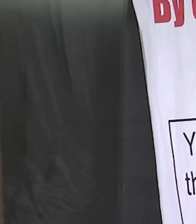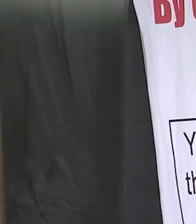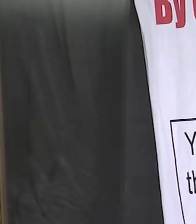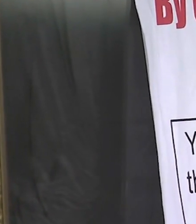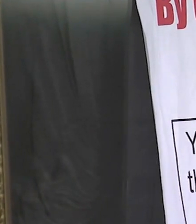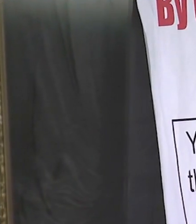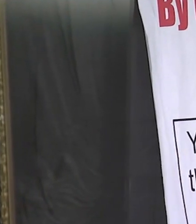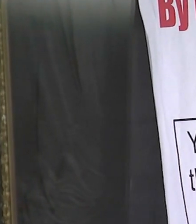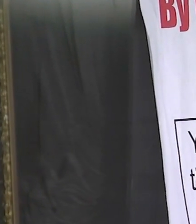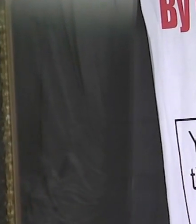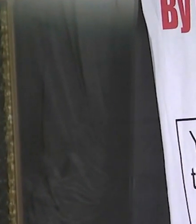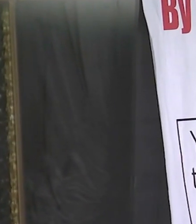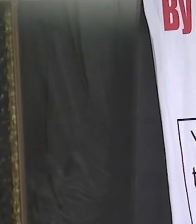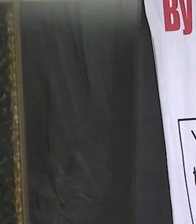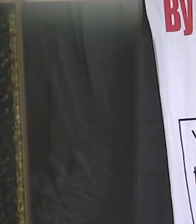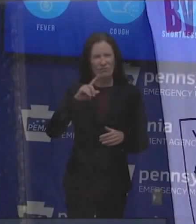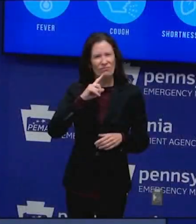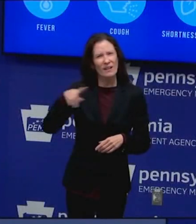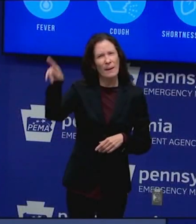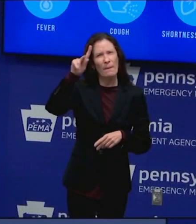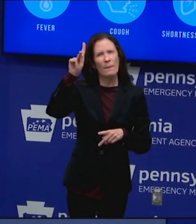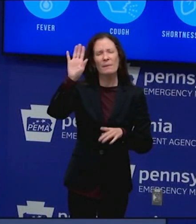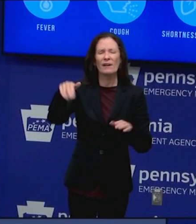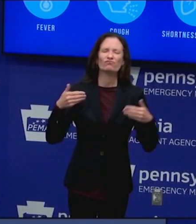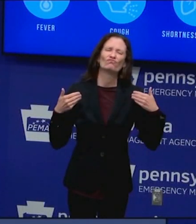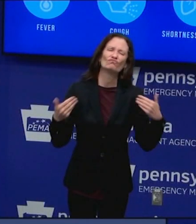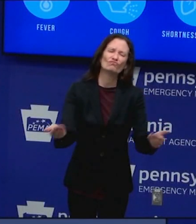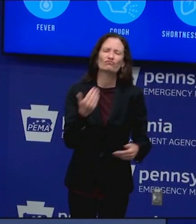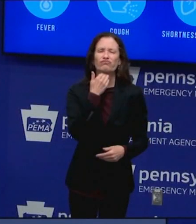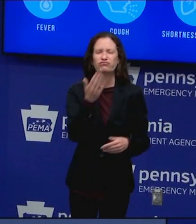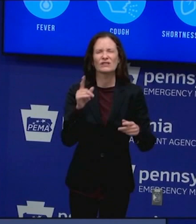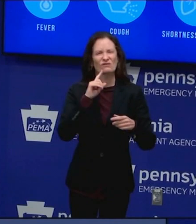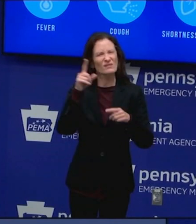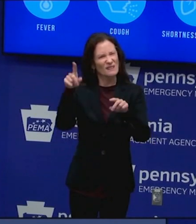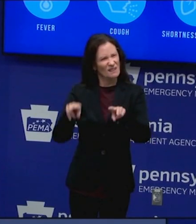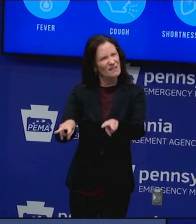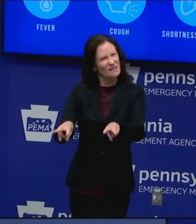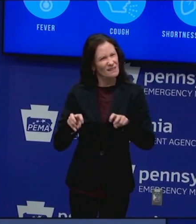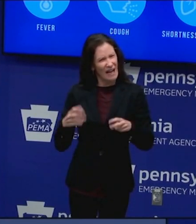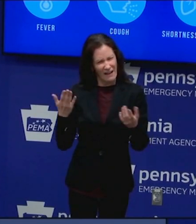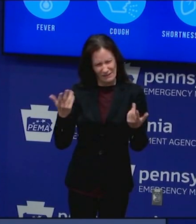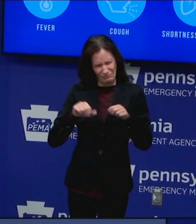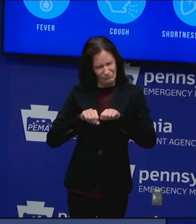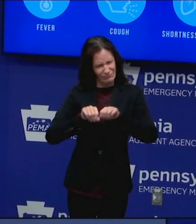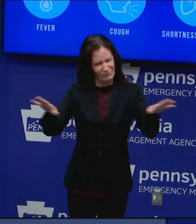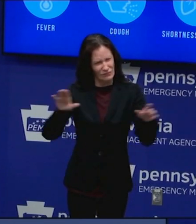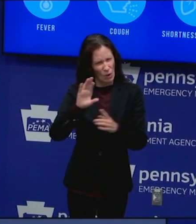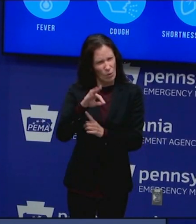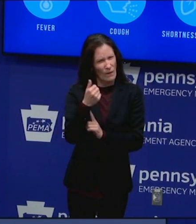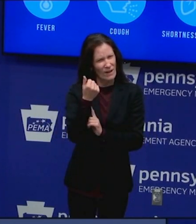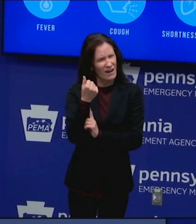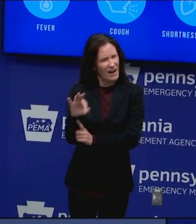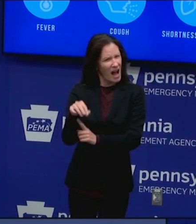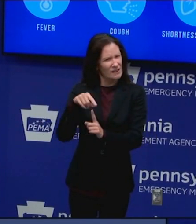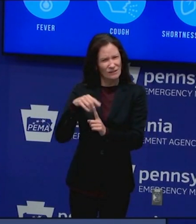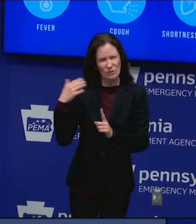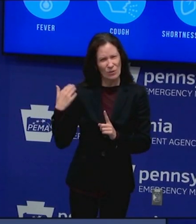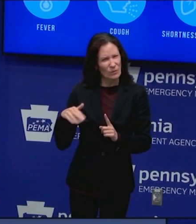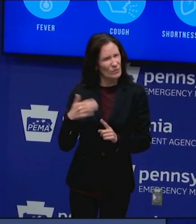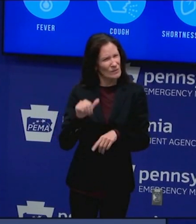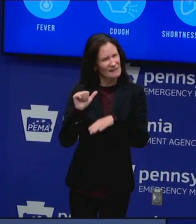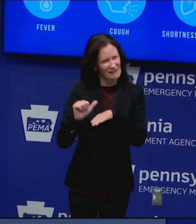counties could lose COVID relief funding. You business owners, these politicians put you at risk of losing your health department